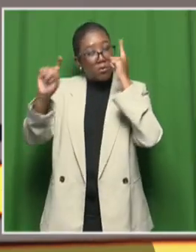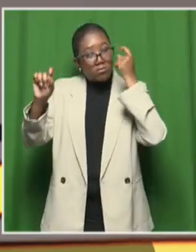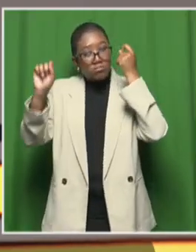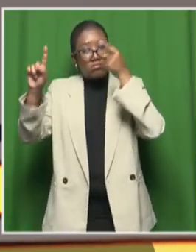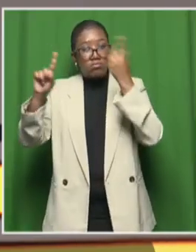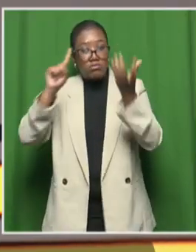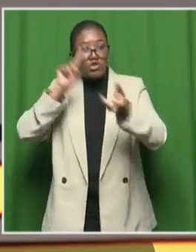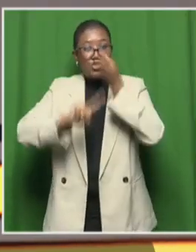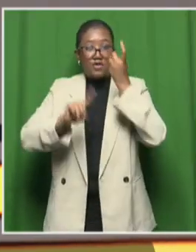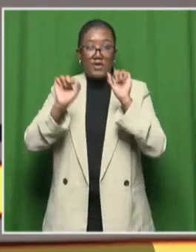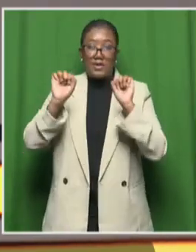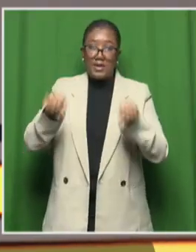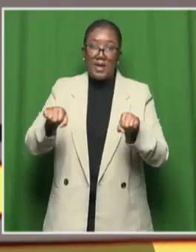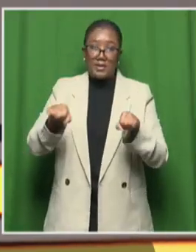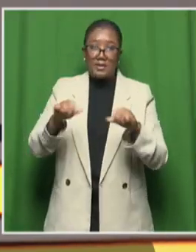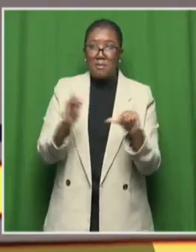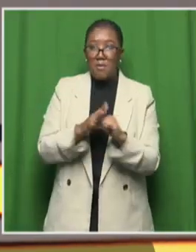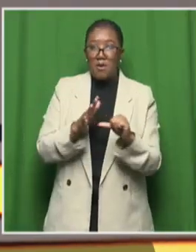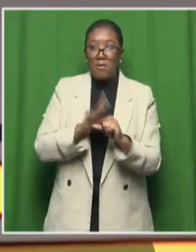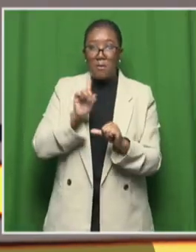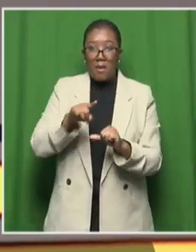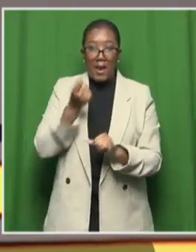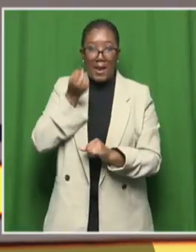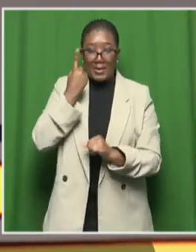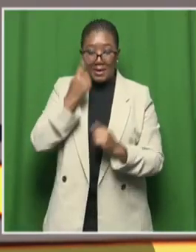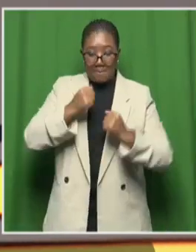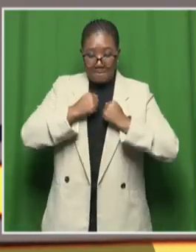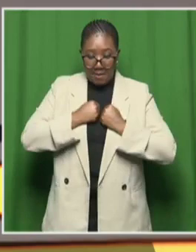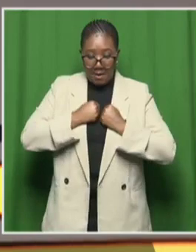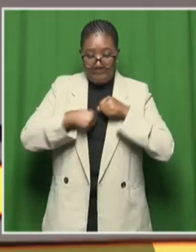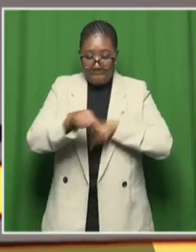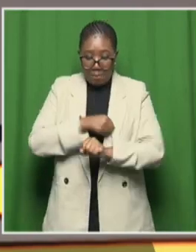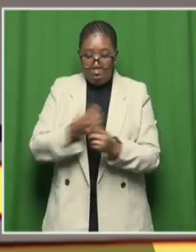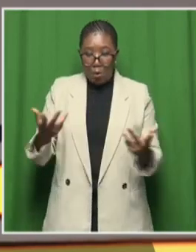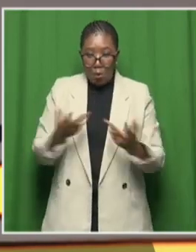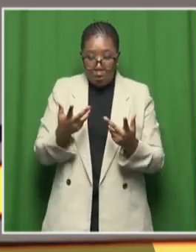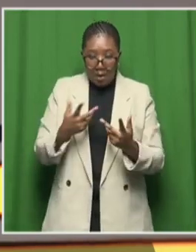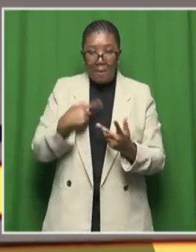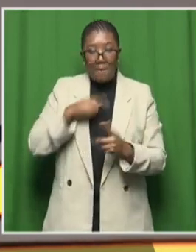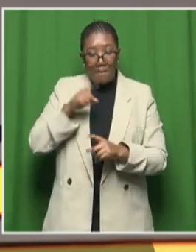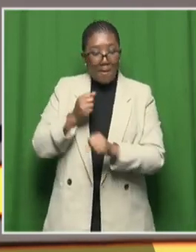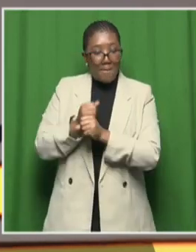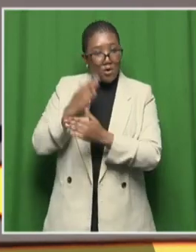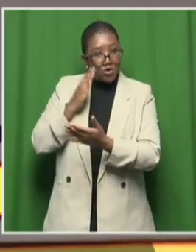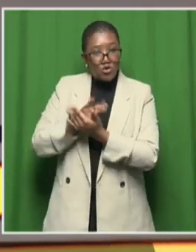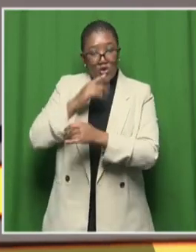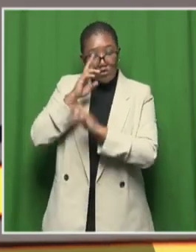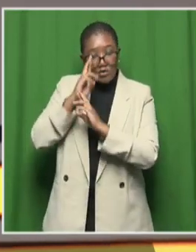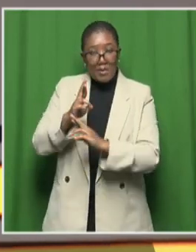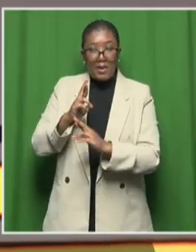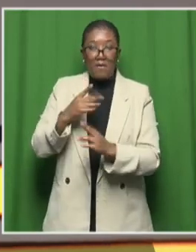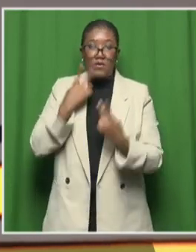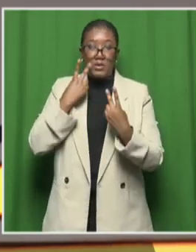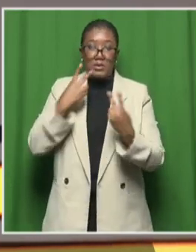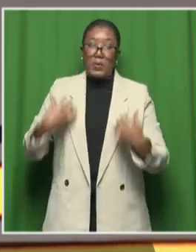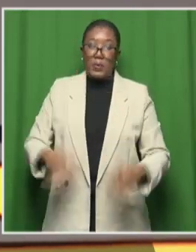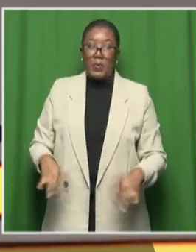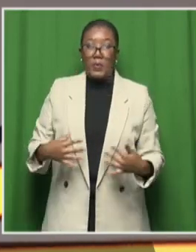track of what of where you are or what you had become. So, and that is inspiring, and